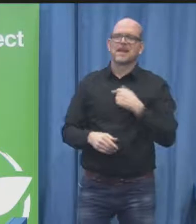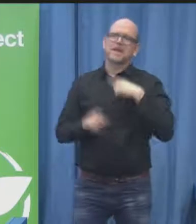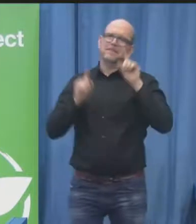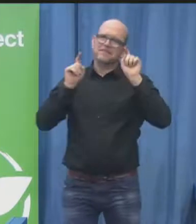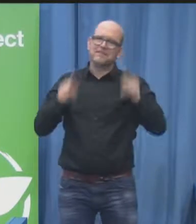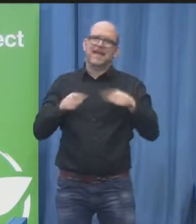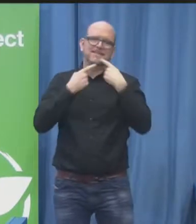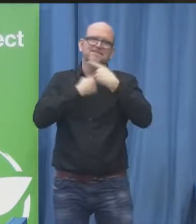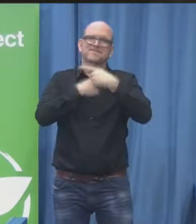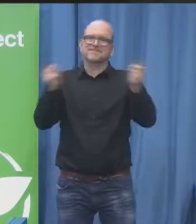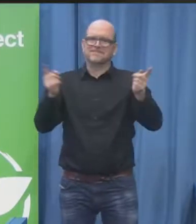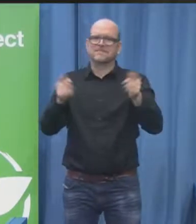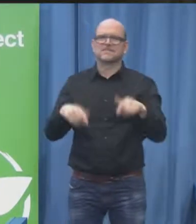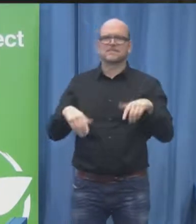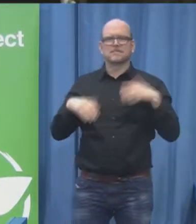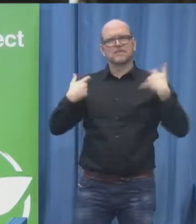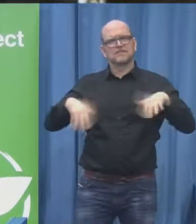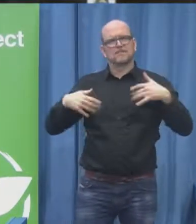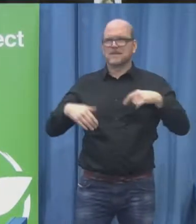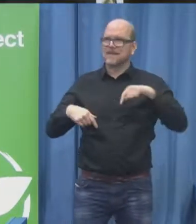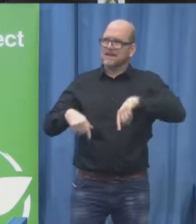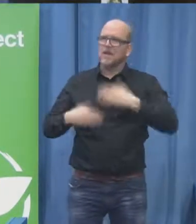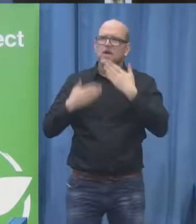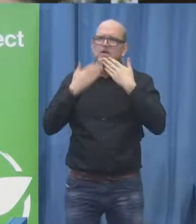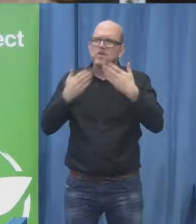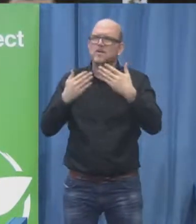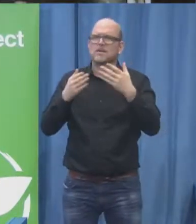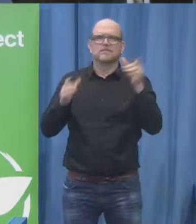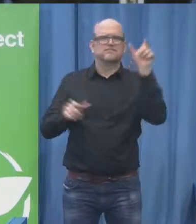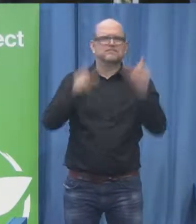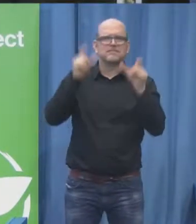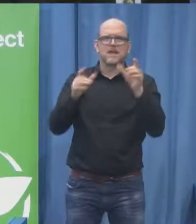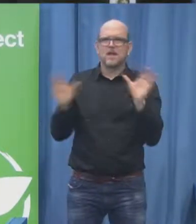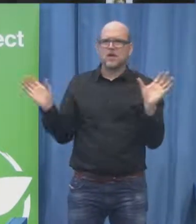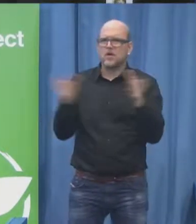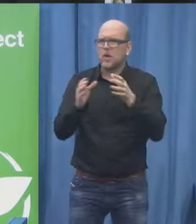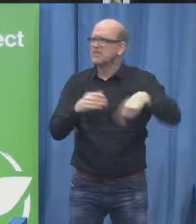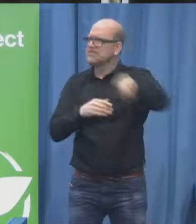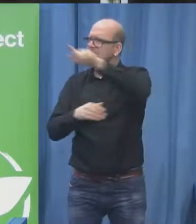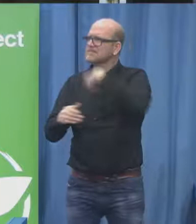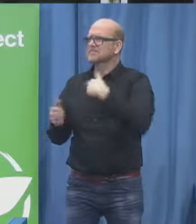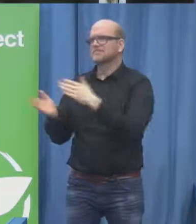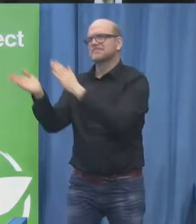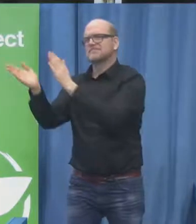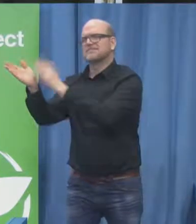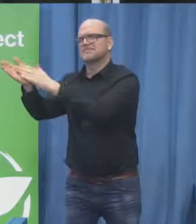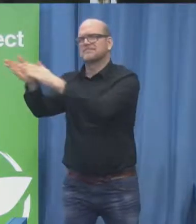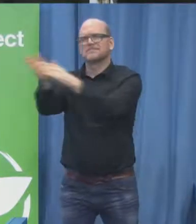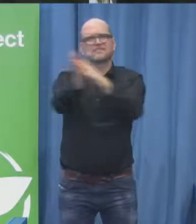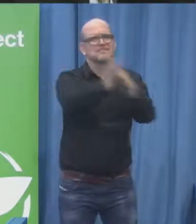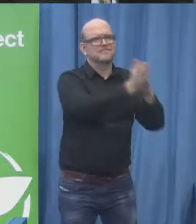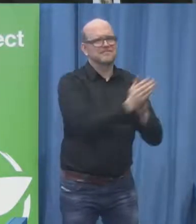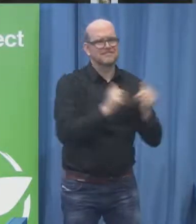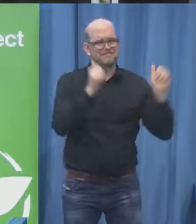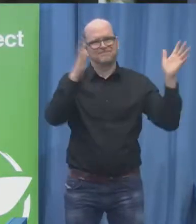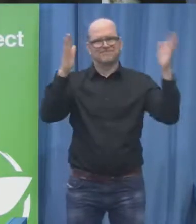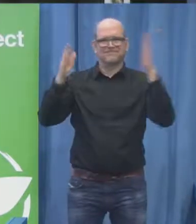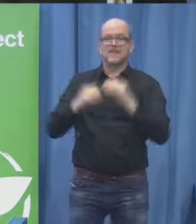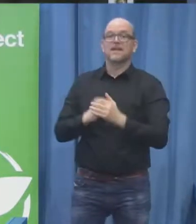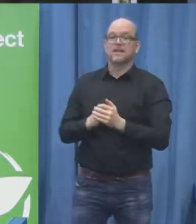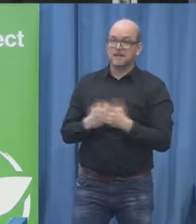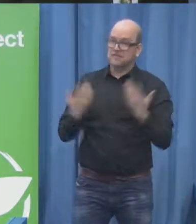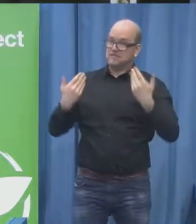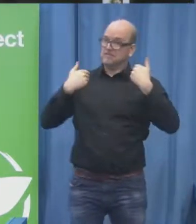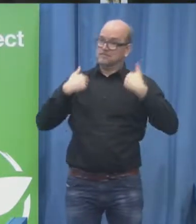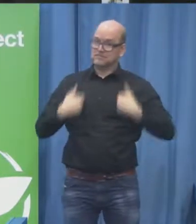people, and you are so patient and so giving. So thank you very much for me to have been able to speak with you. You've been so good to me, so thank you very, very much. You're just so